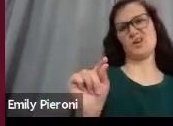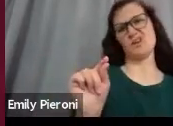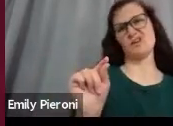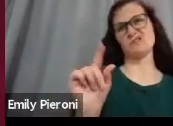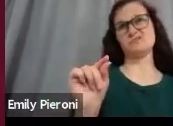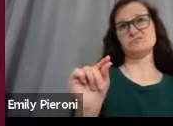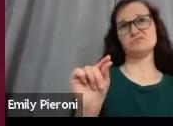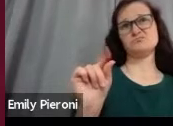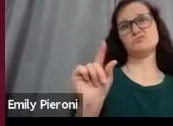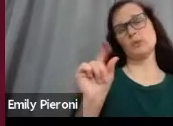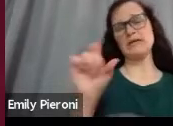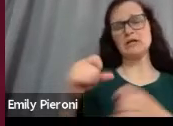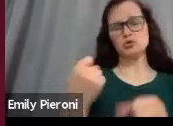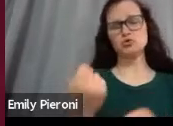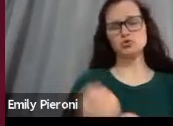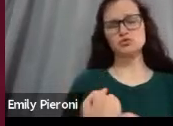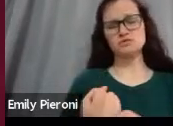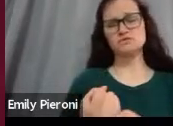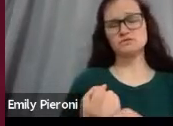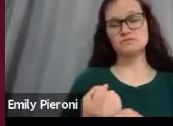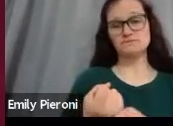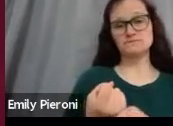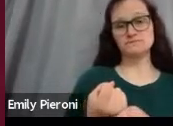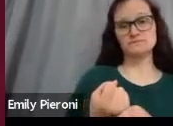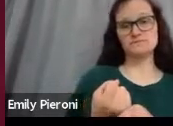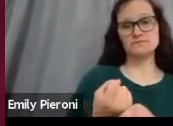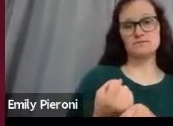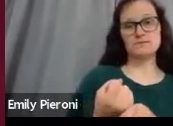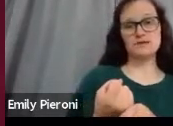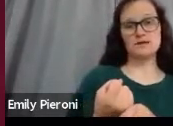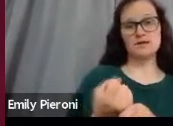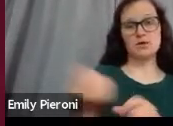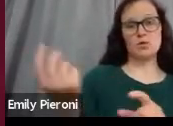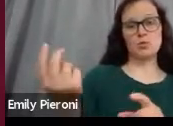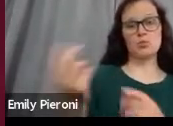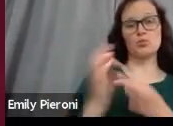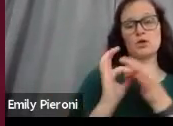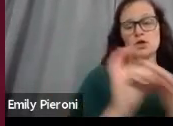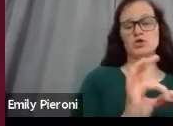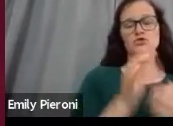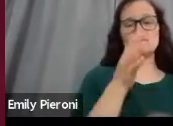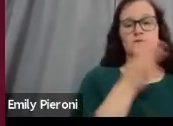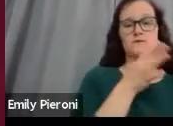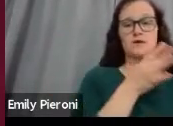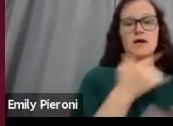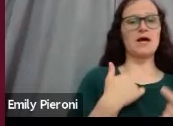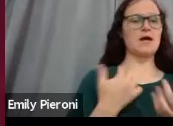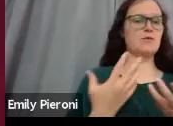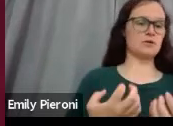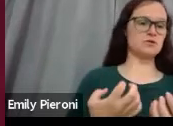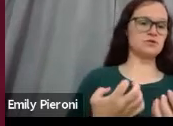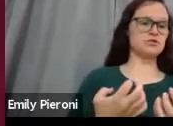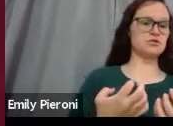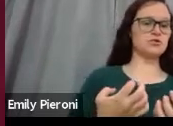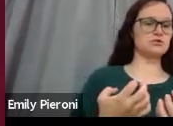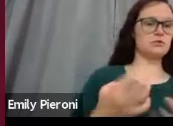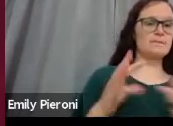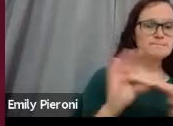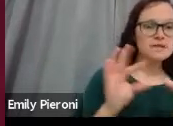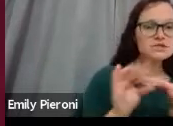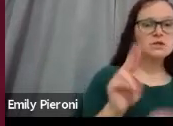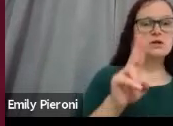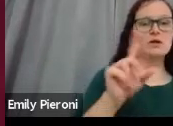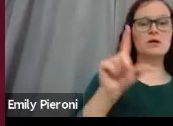years at the Science Center Farmington. I want to acknowledge my co-authors, Dr. April Laurie